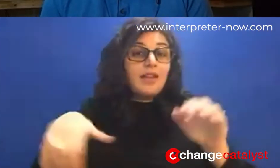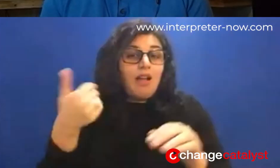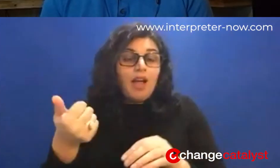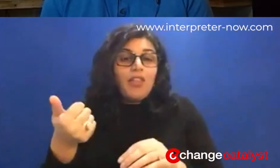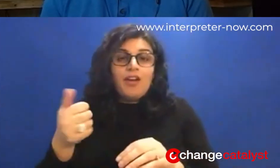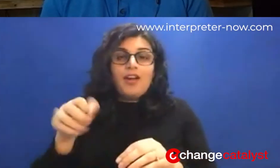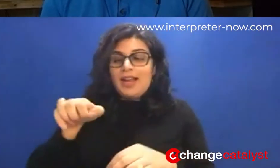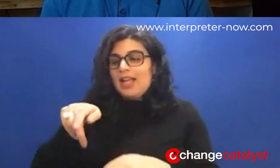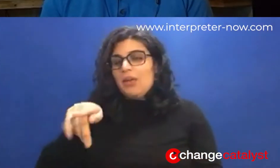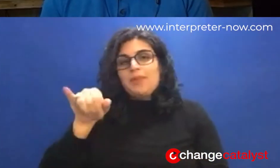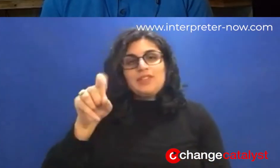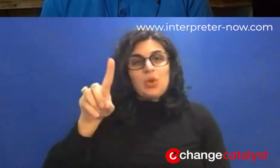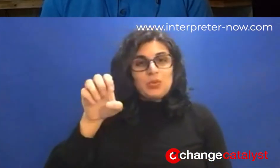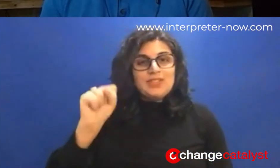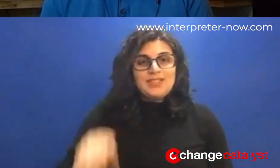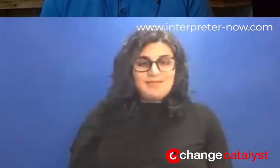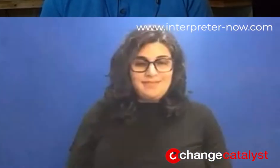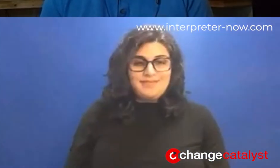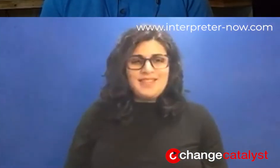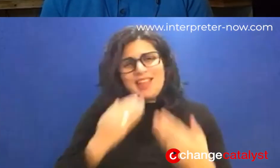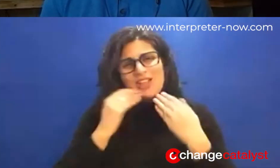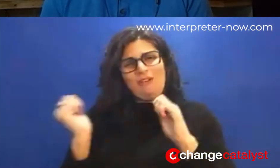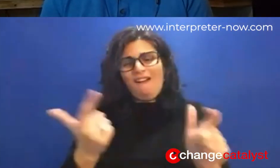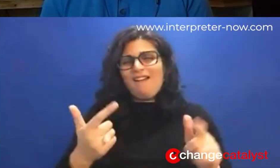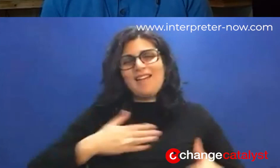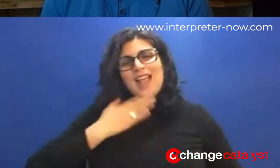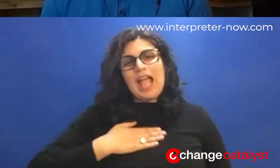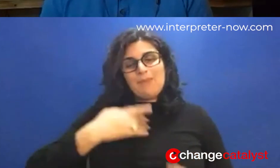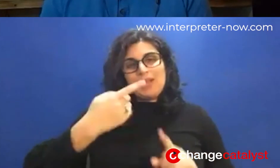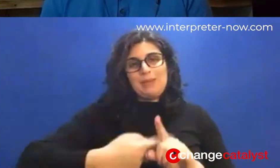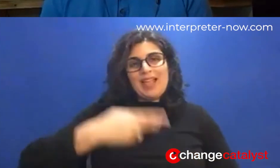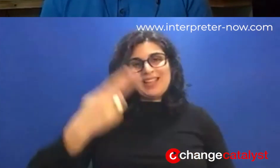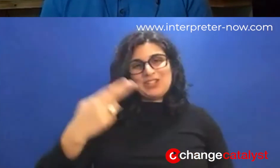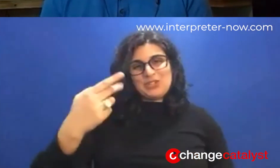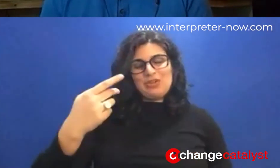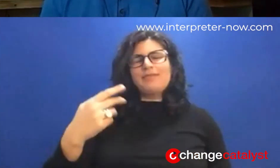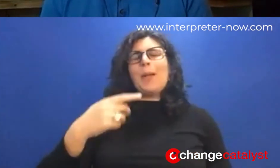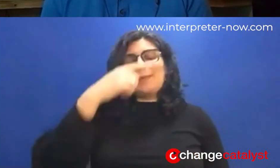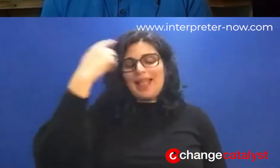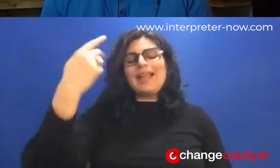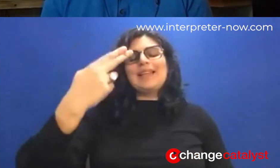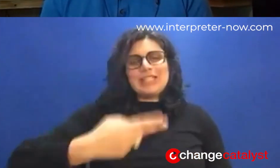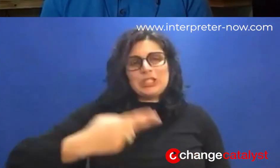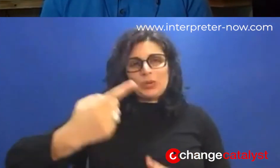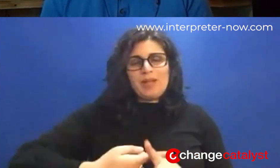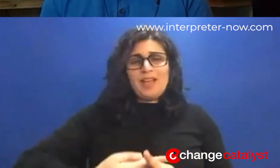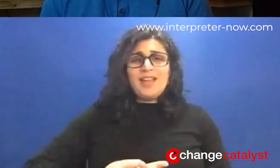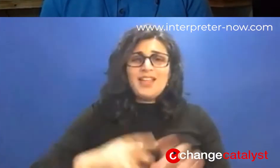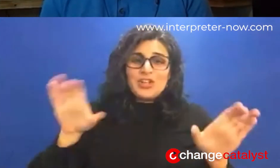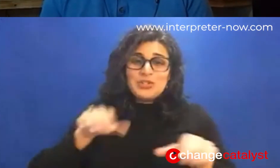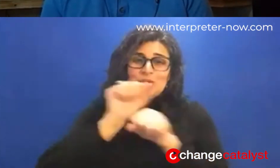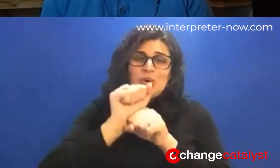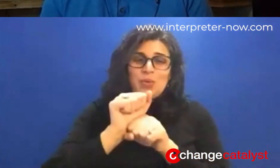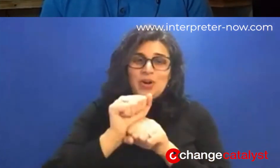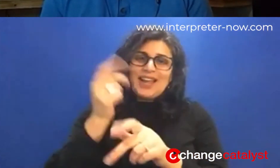ally.cc. So thank you all. Happy Black History Month. Please do the work and take care of yourselves while doing it.